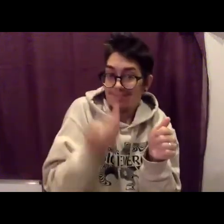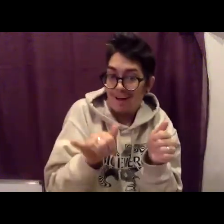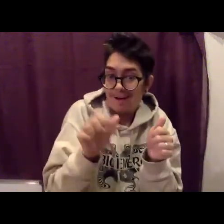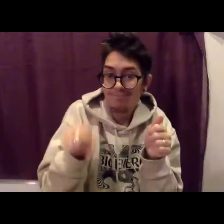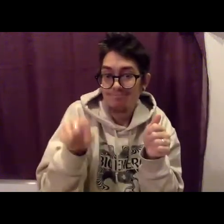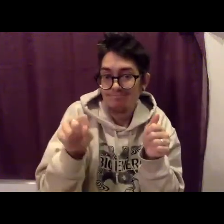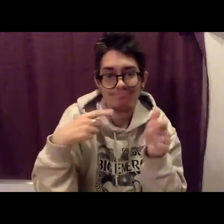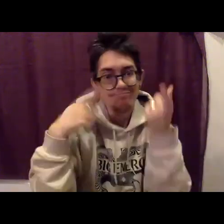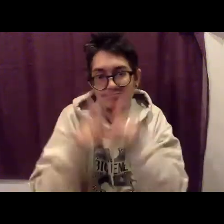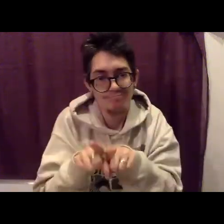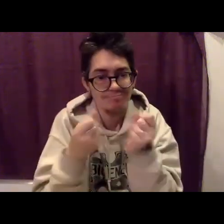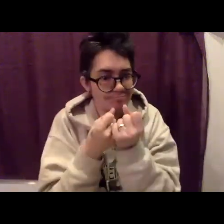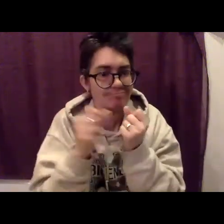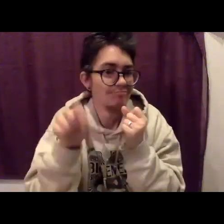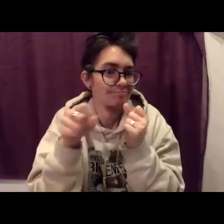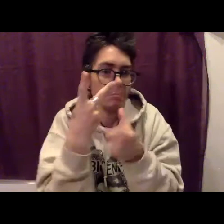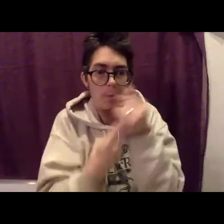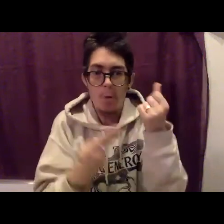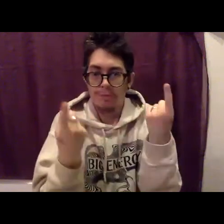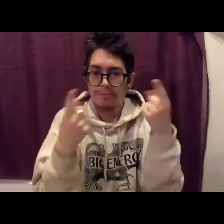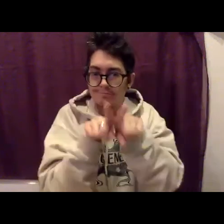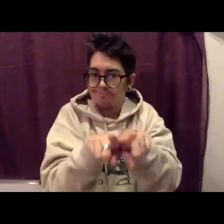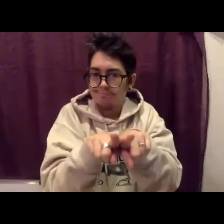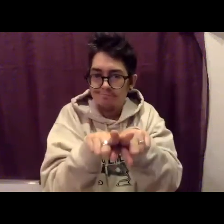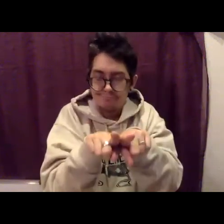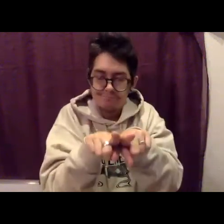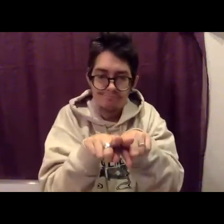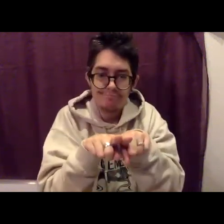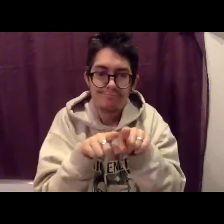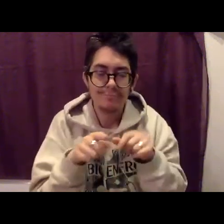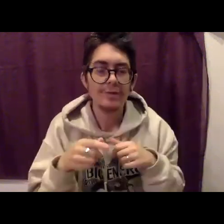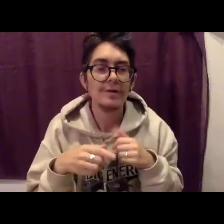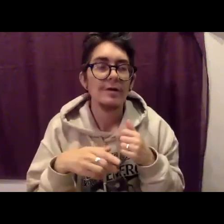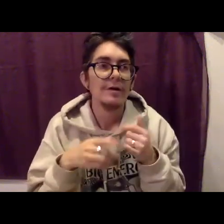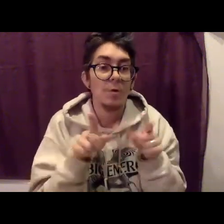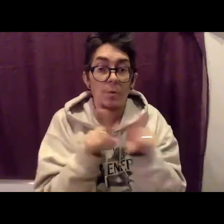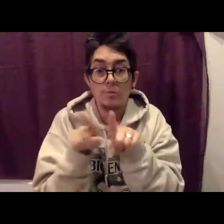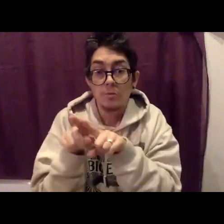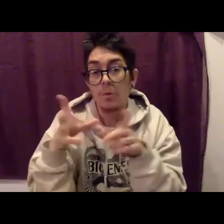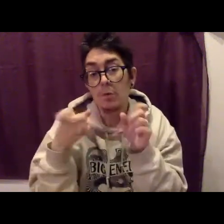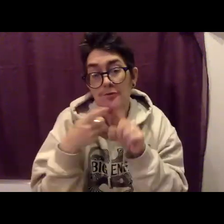Also, energy behind that language, I absolutely agree with that. Both of them are in,